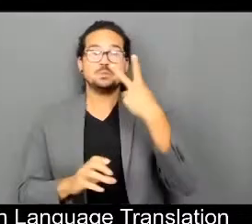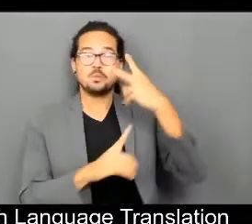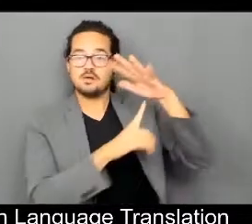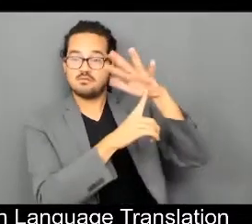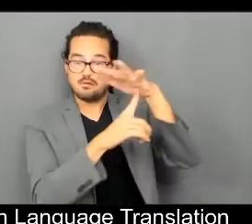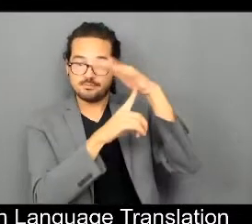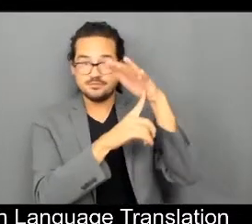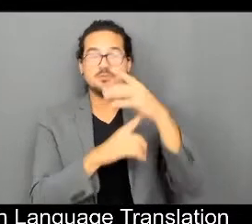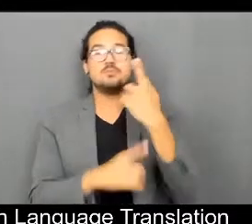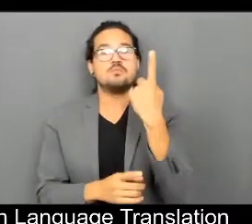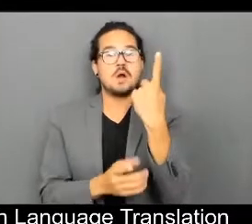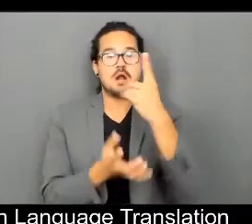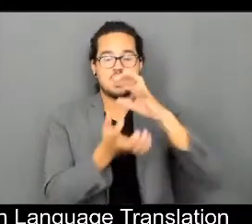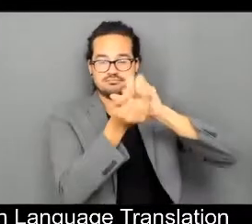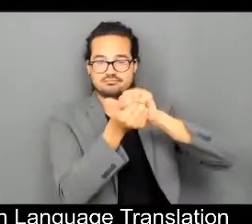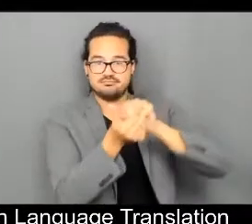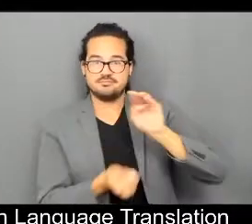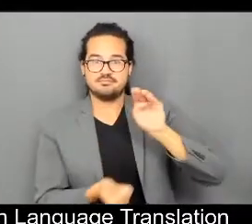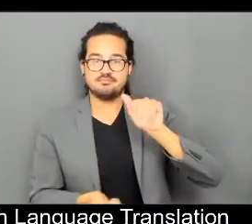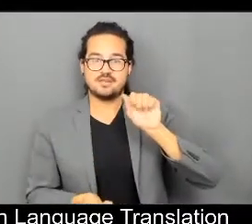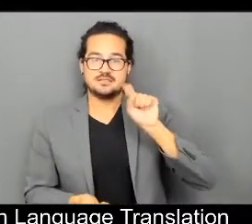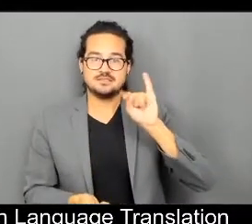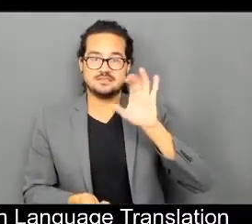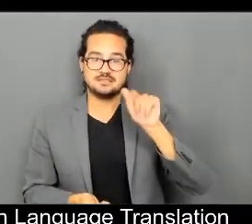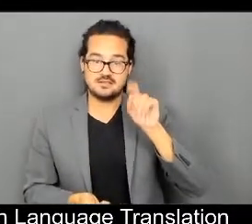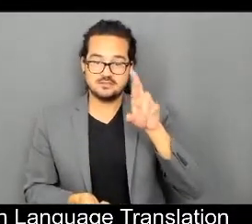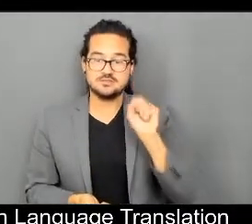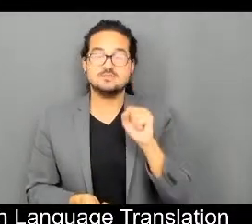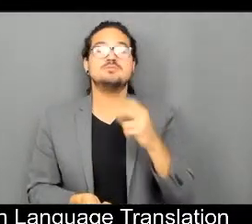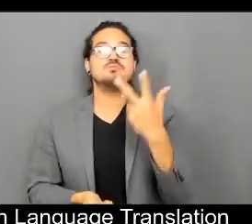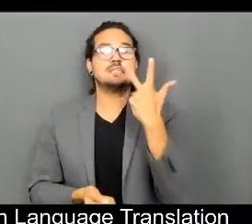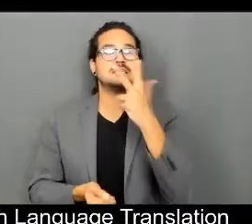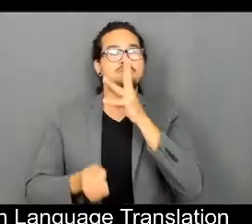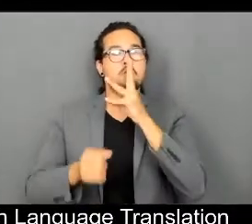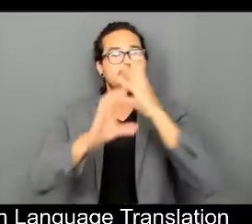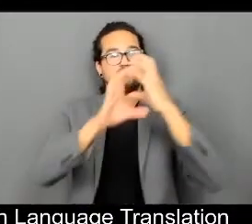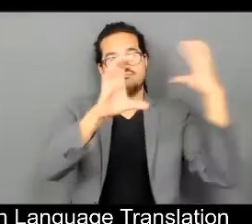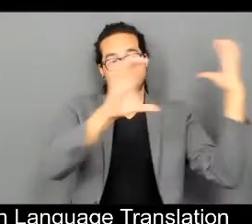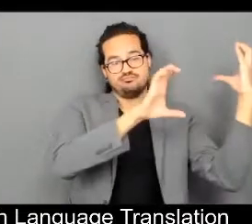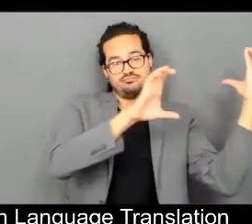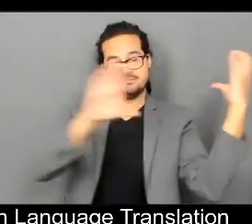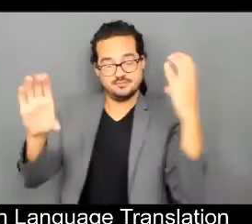tenders. So with that, thank you very much. Tune in tomorrow,